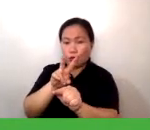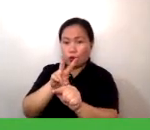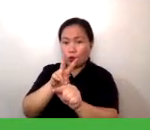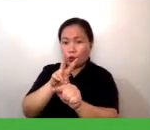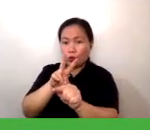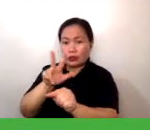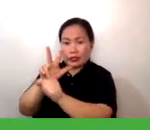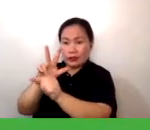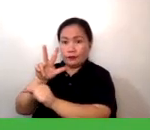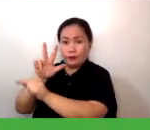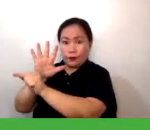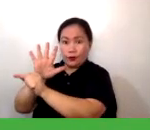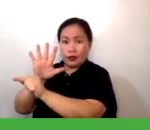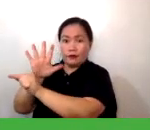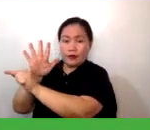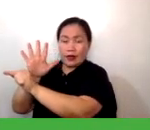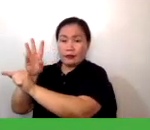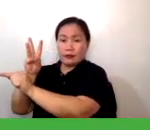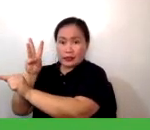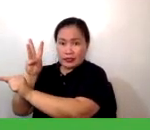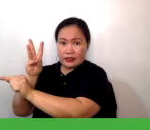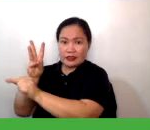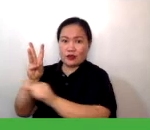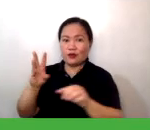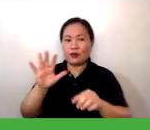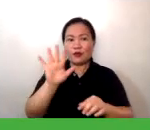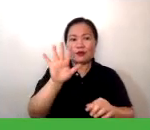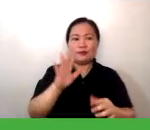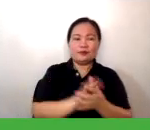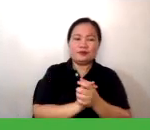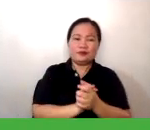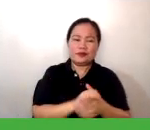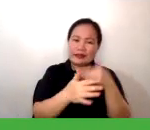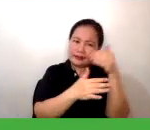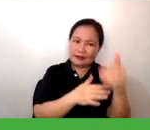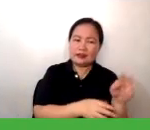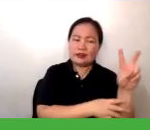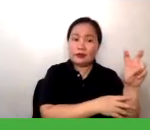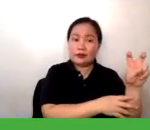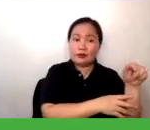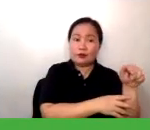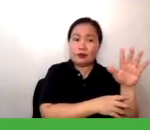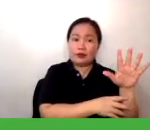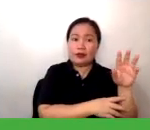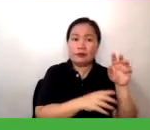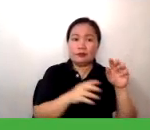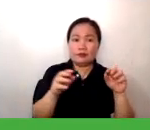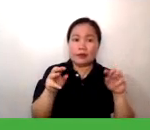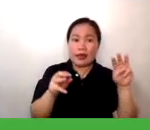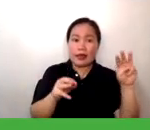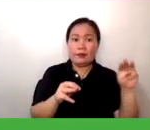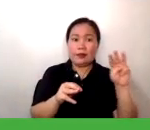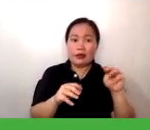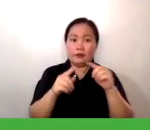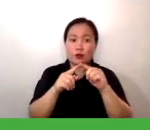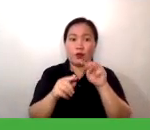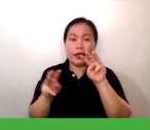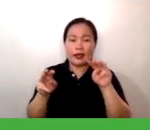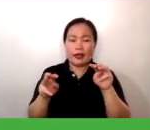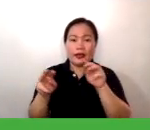one, 12.5 millimeters to meters. So, ito po, millimeters to meters. So, pabalik.